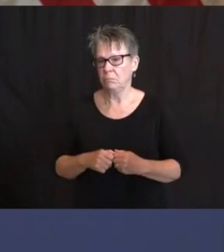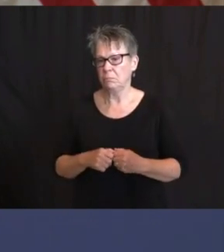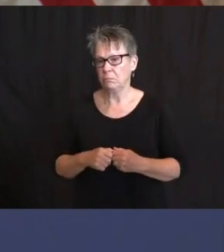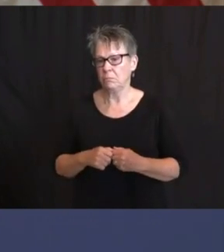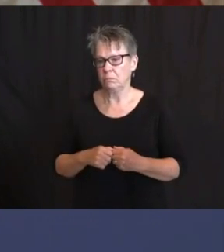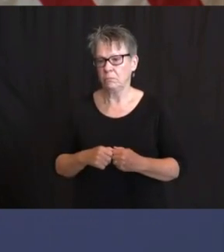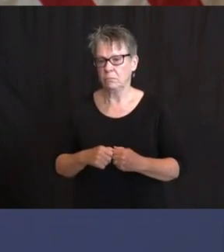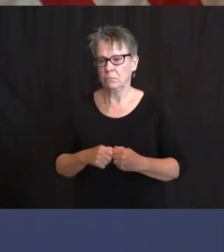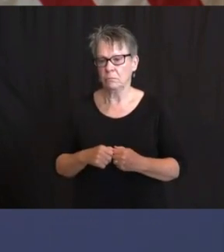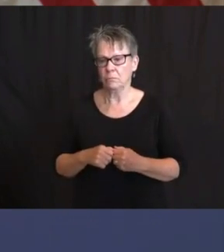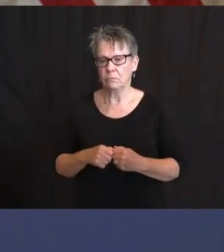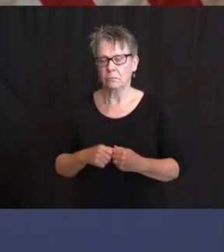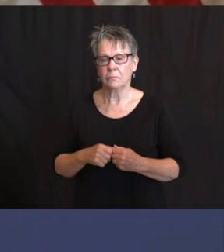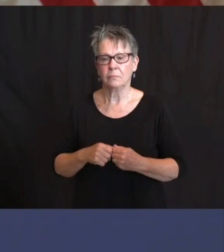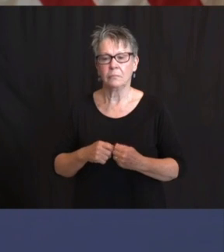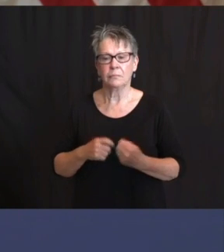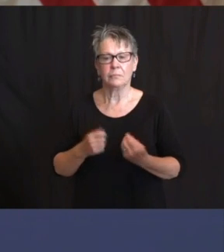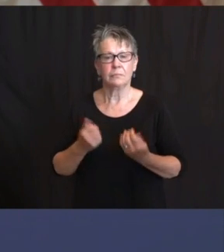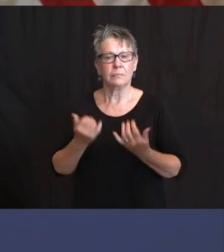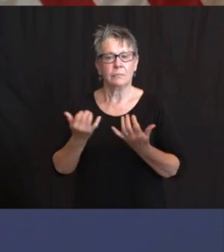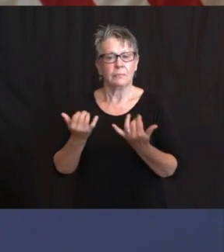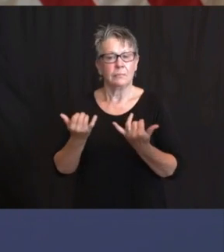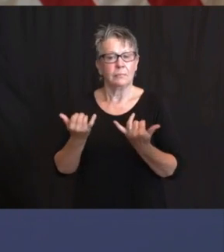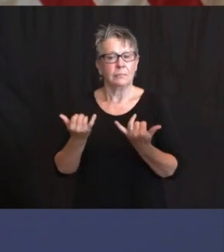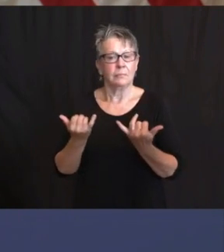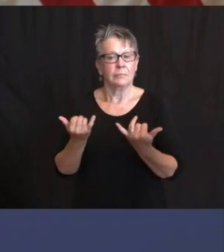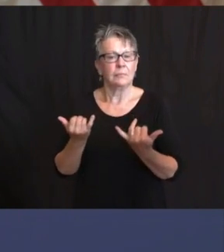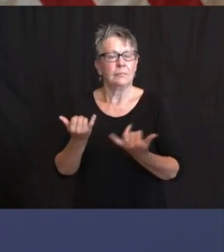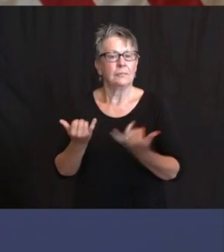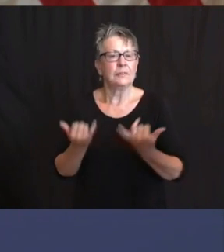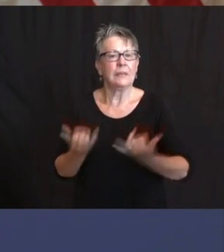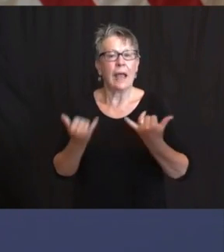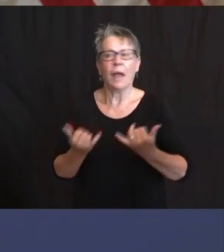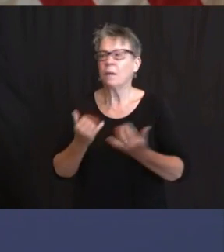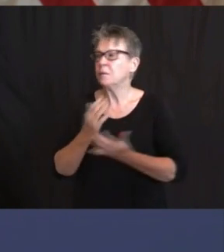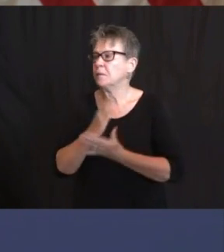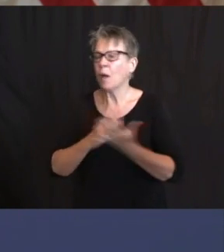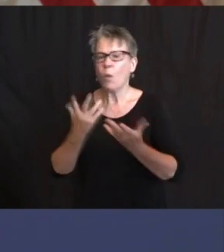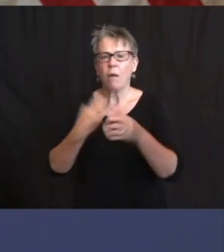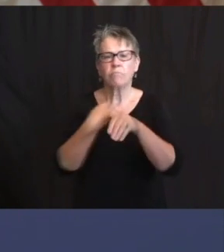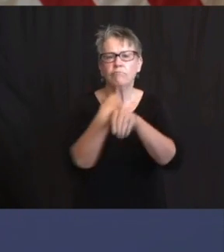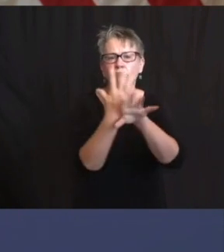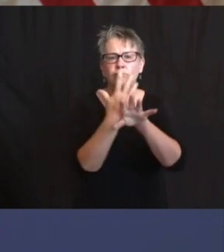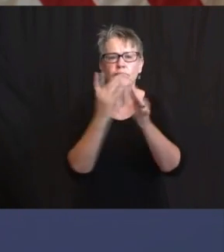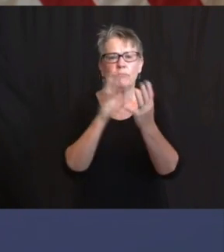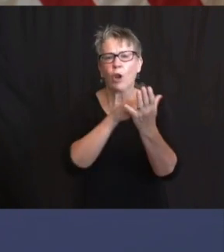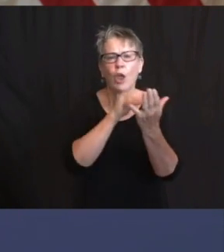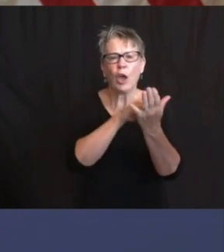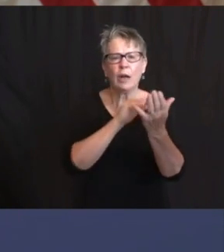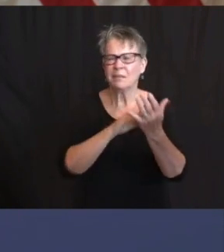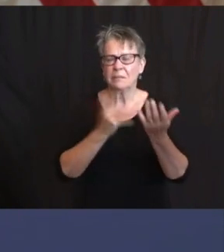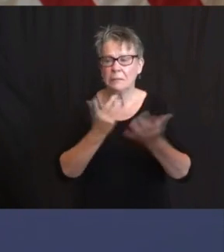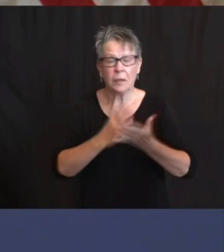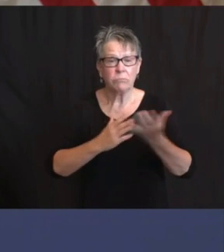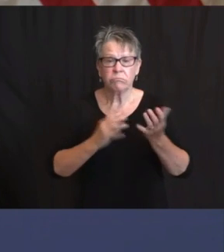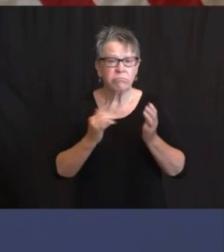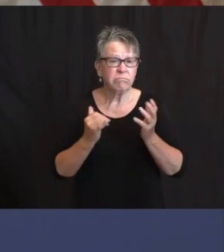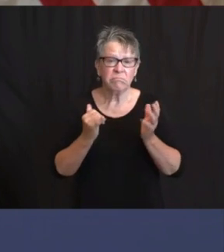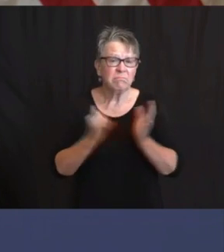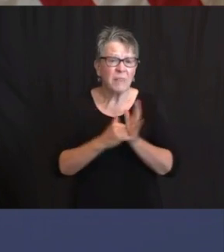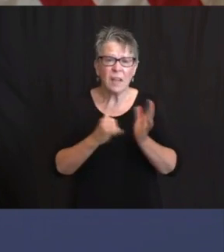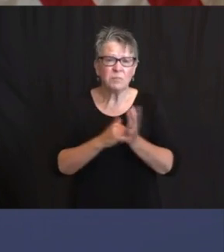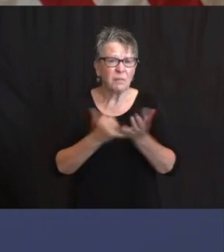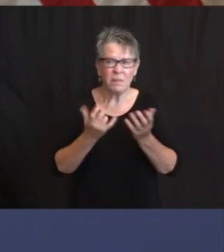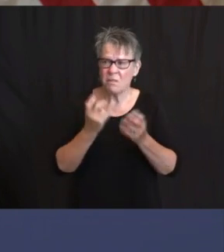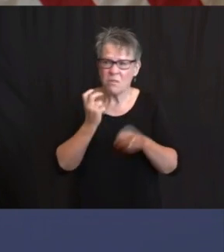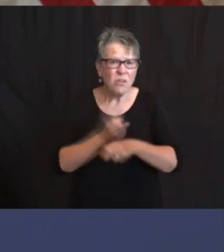to resume campus operations and repopulate campuses in a way that balances that need for some people to be in person with a concern